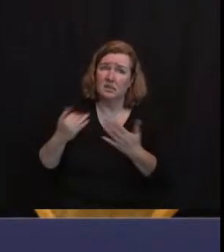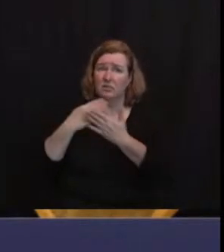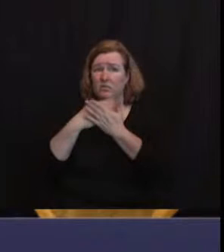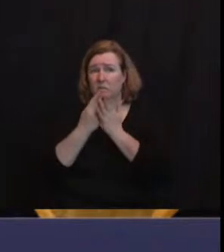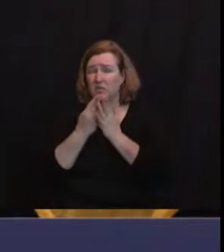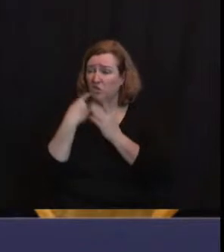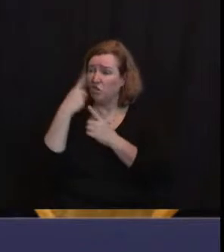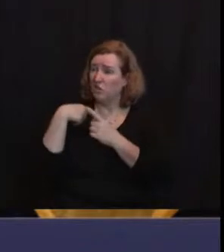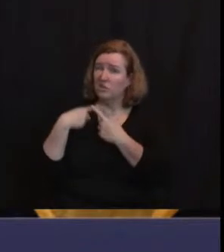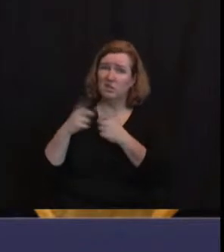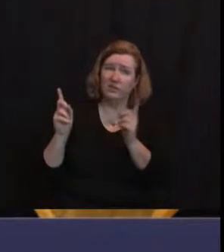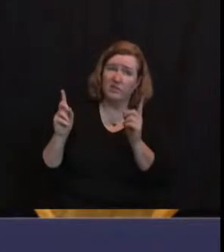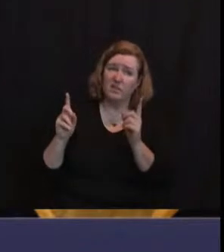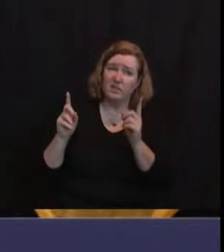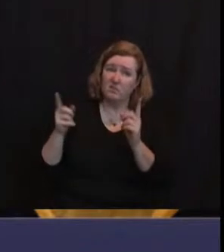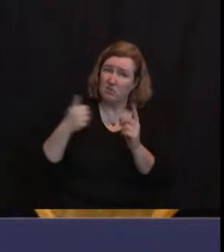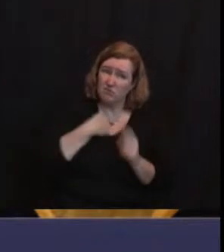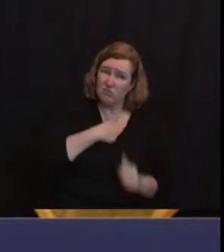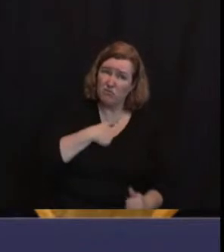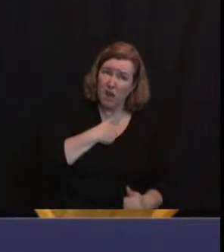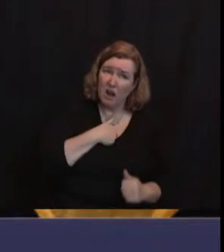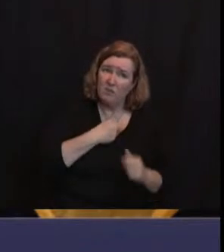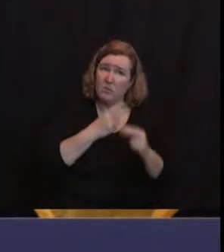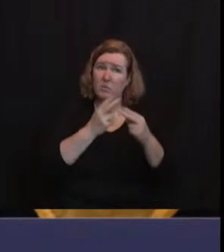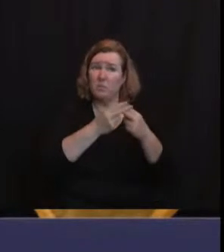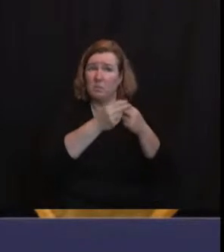you regret borrowing those $4 million.